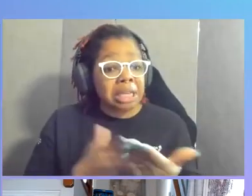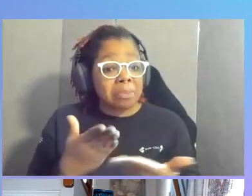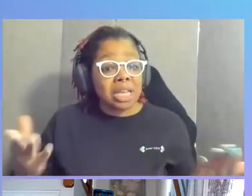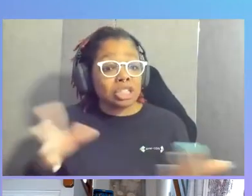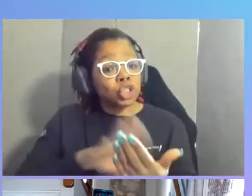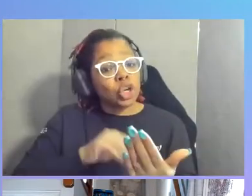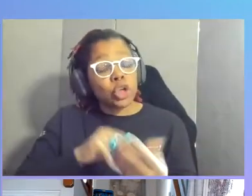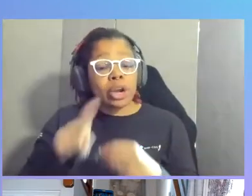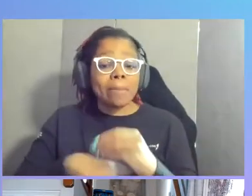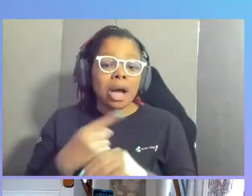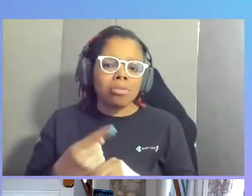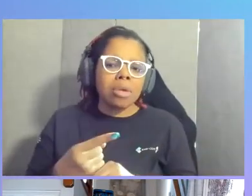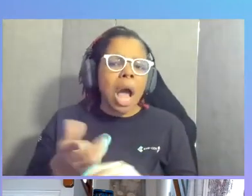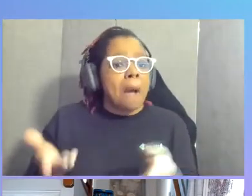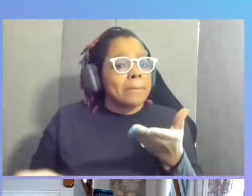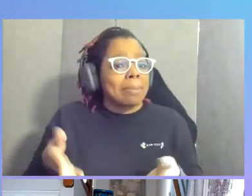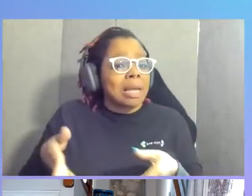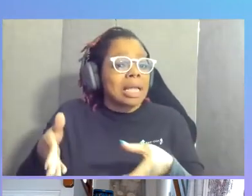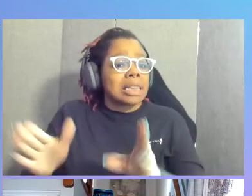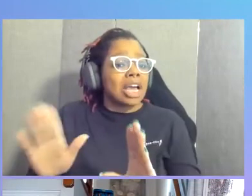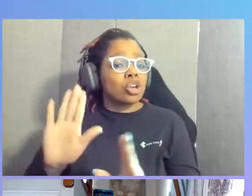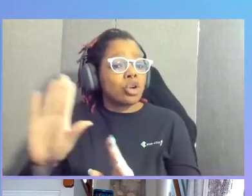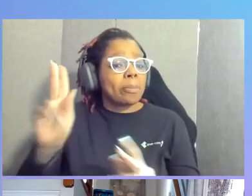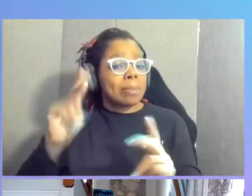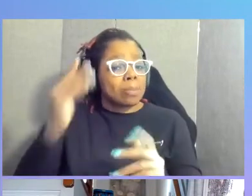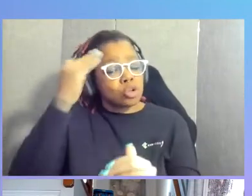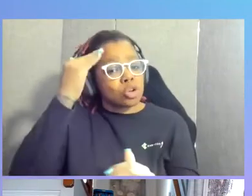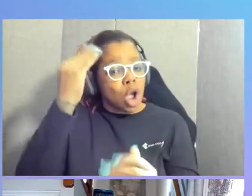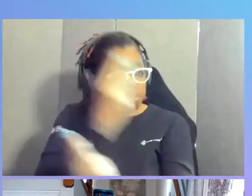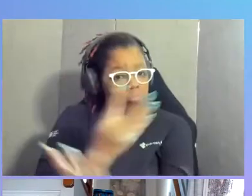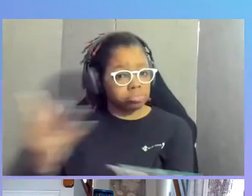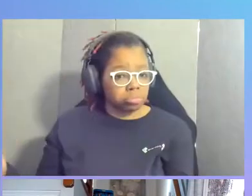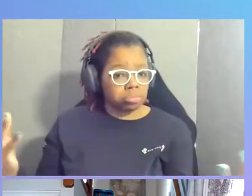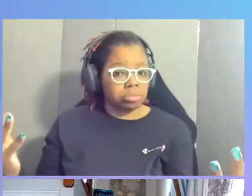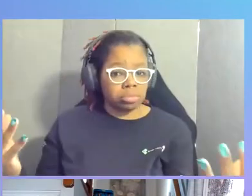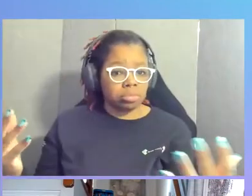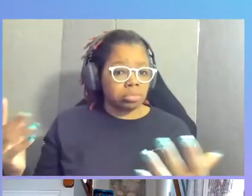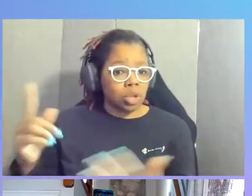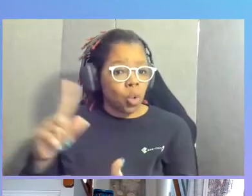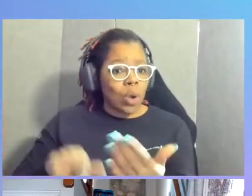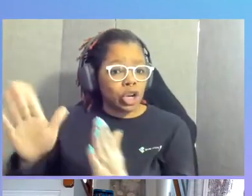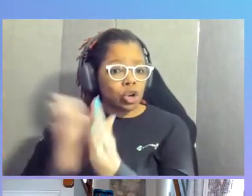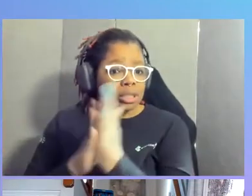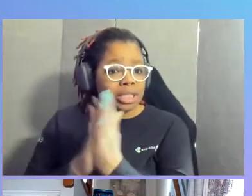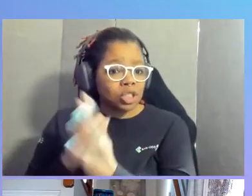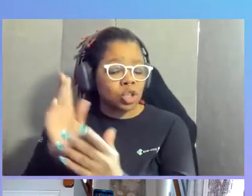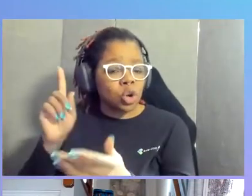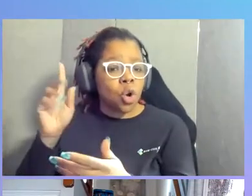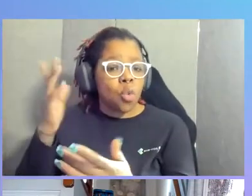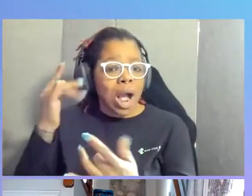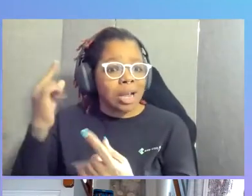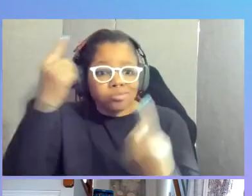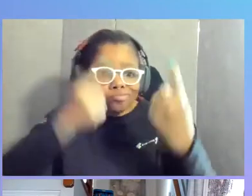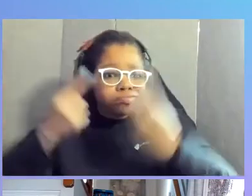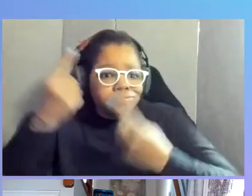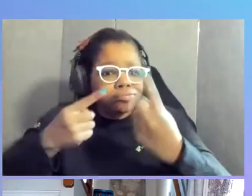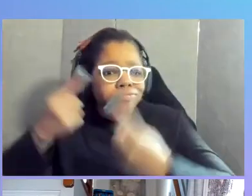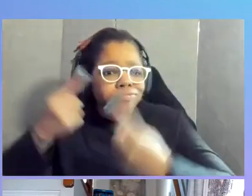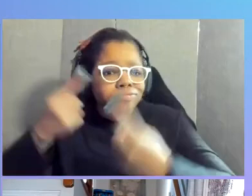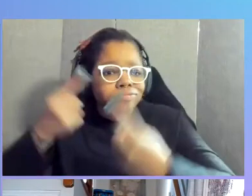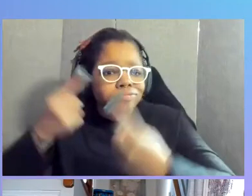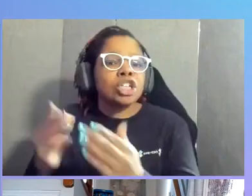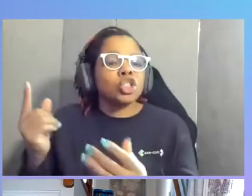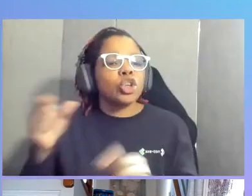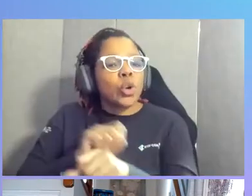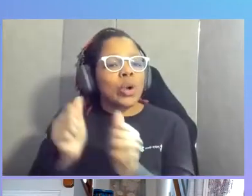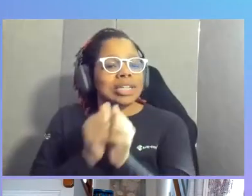saying, hey, maybe let your people know, just be transparent about what your incentives are, what's keeping you up at night, so you can work together about getting to